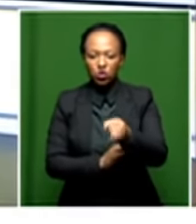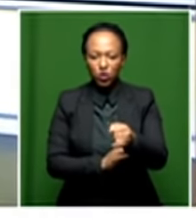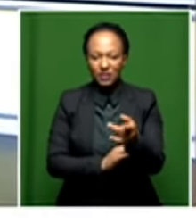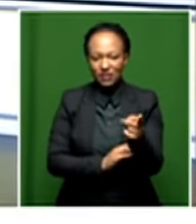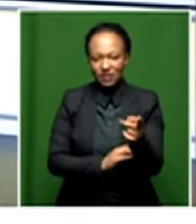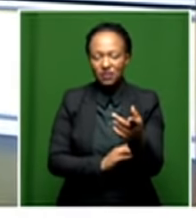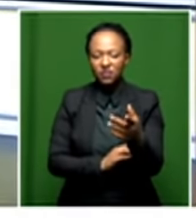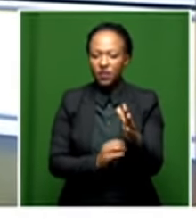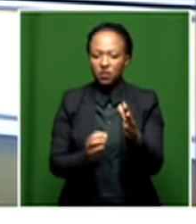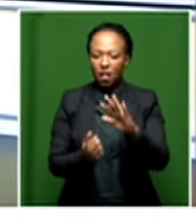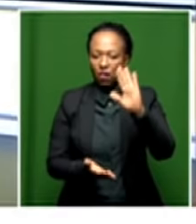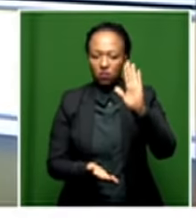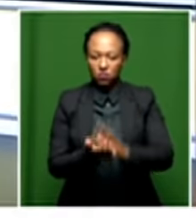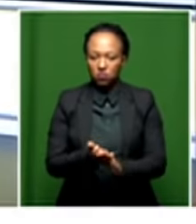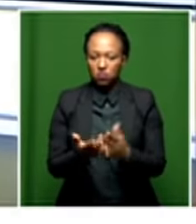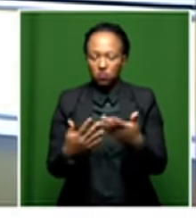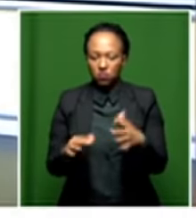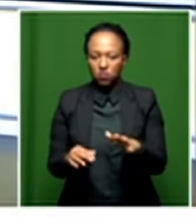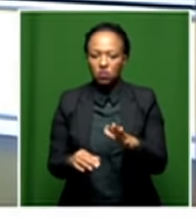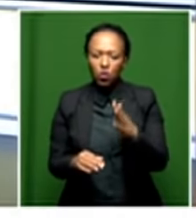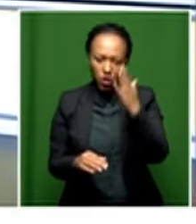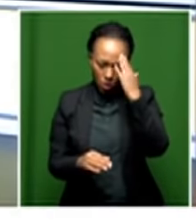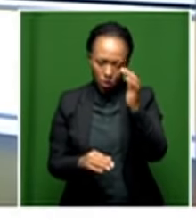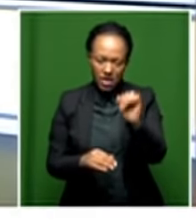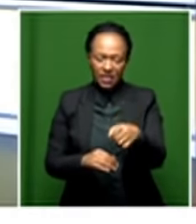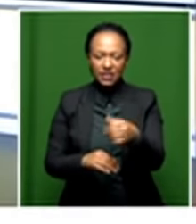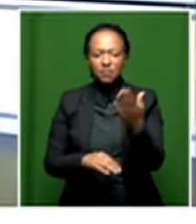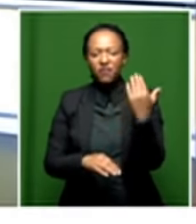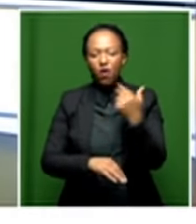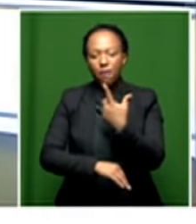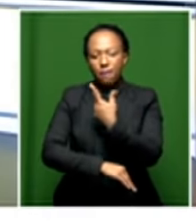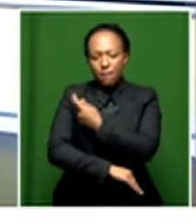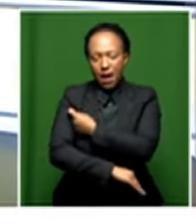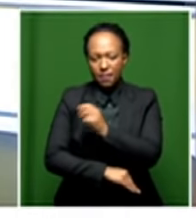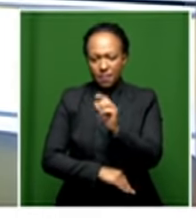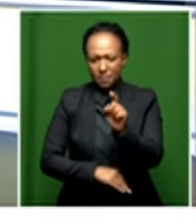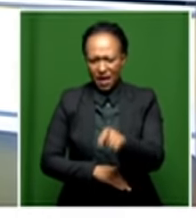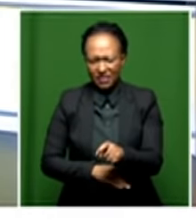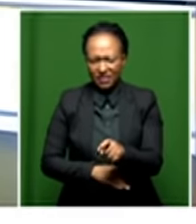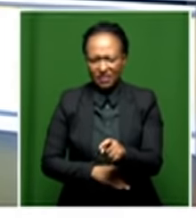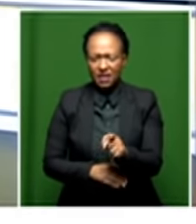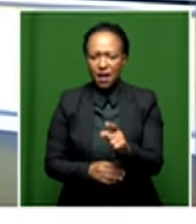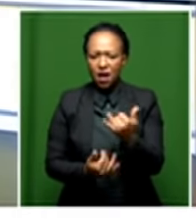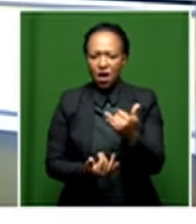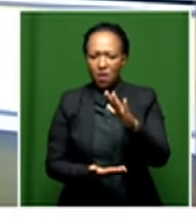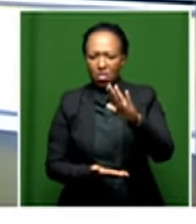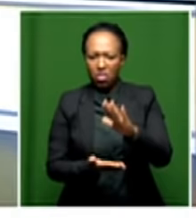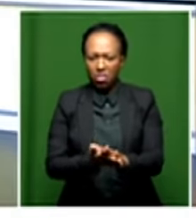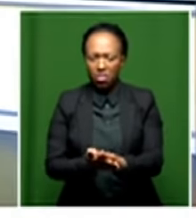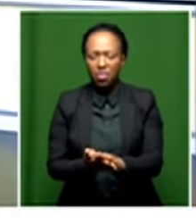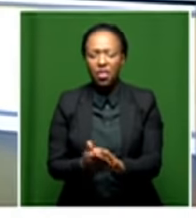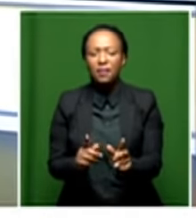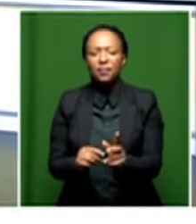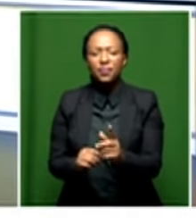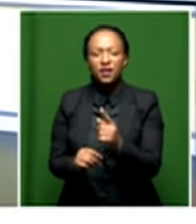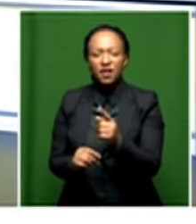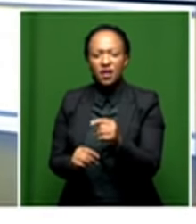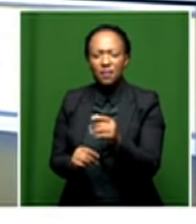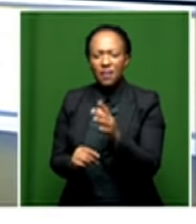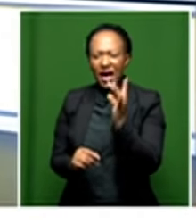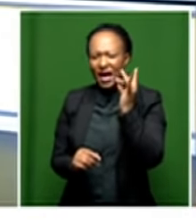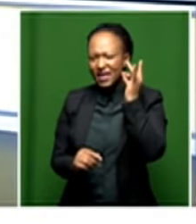being cleared, because we do know that there are doses to be rolled out, as you were mentioning. But, in general, Prof, I can